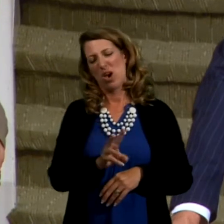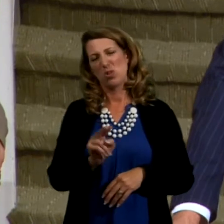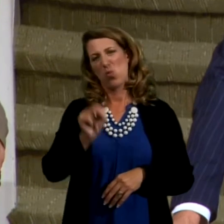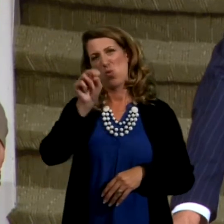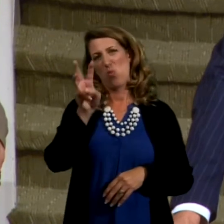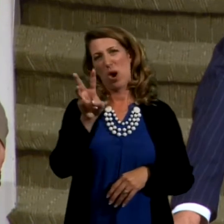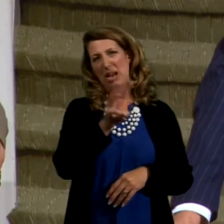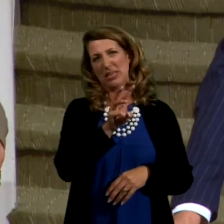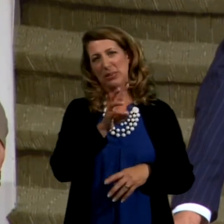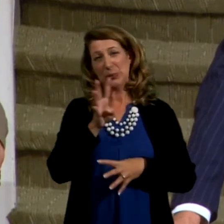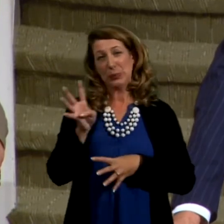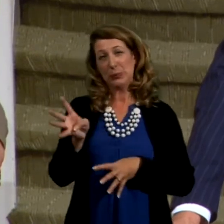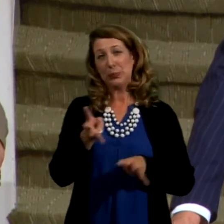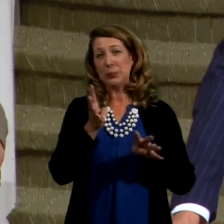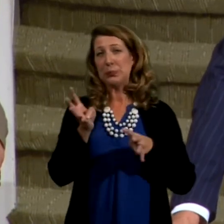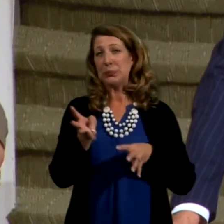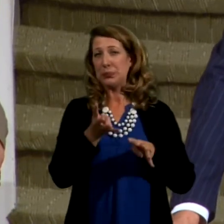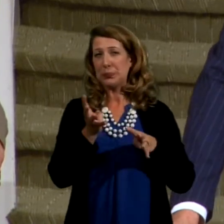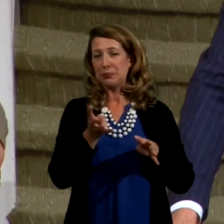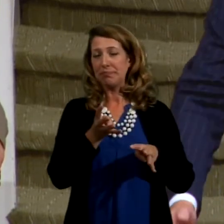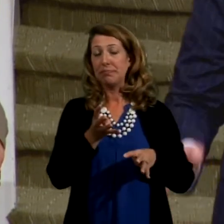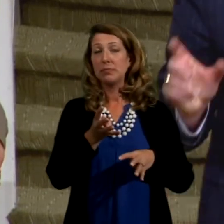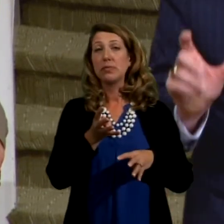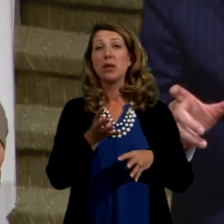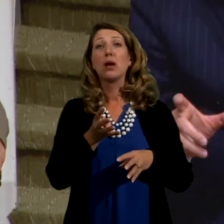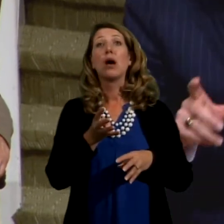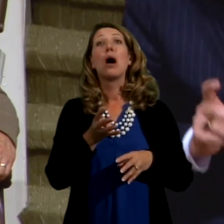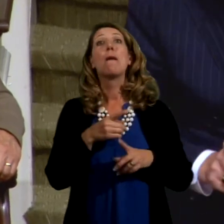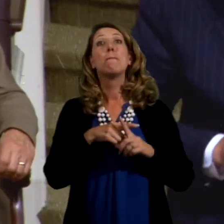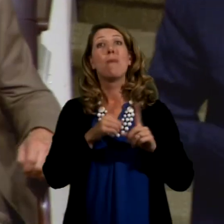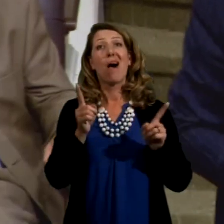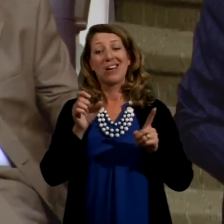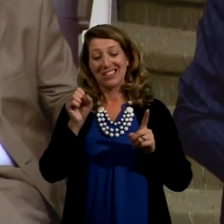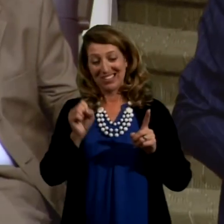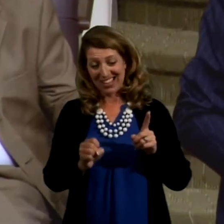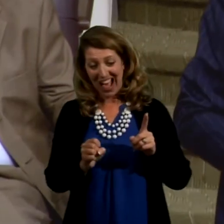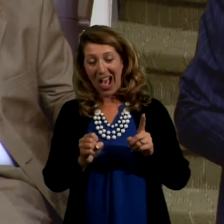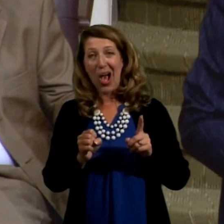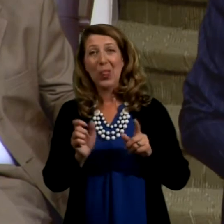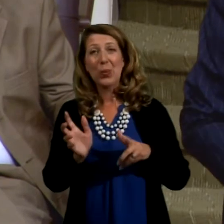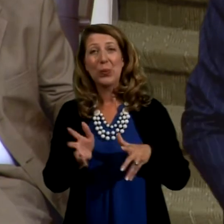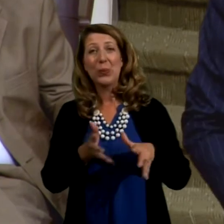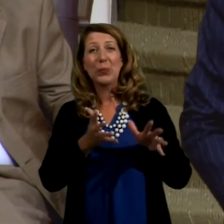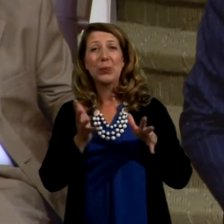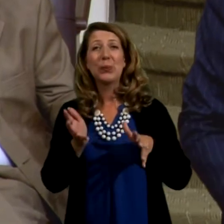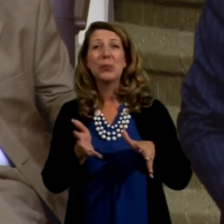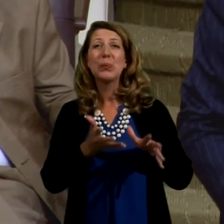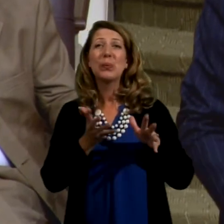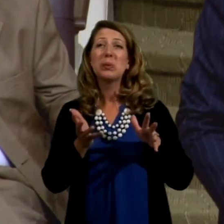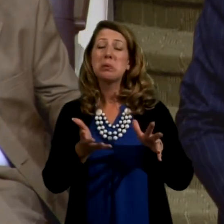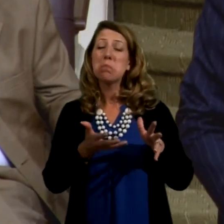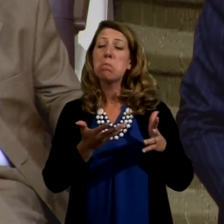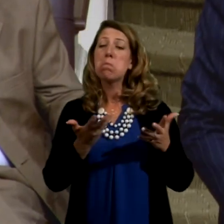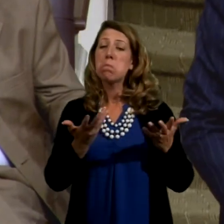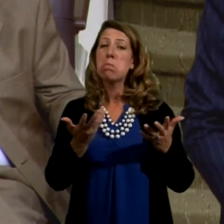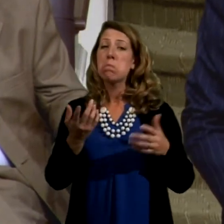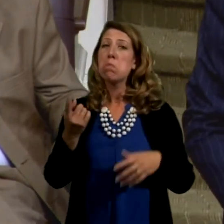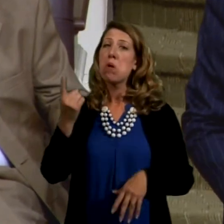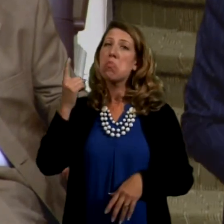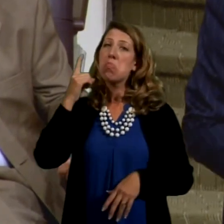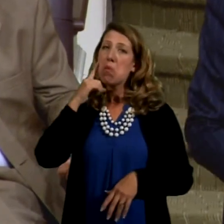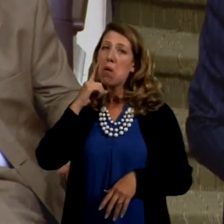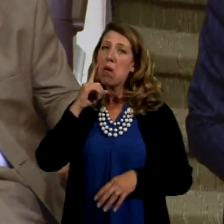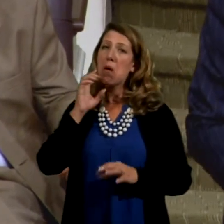where the winds would blow favorably. And when the south wind blew softly, supposing that they had obtained their